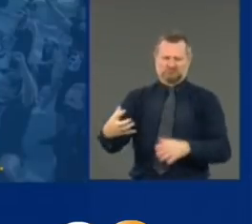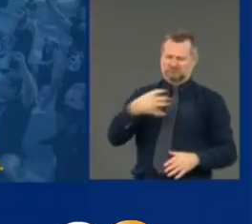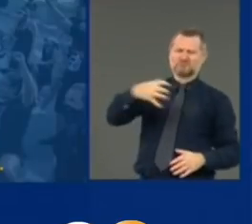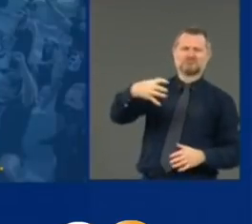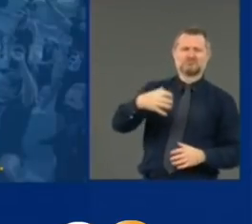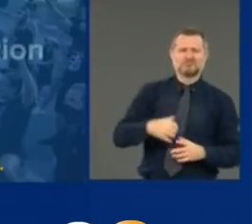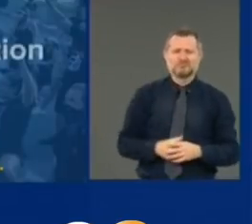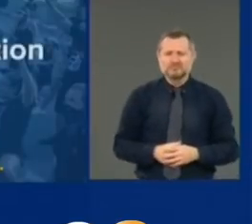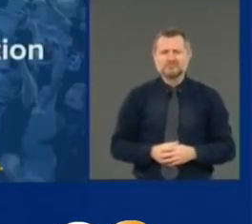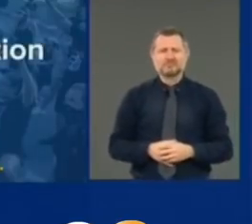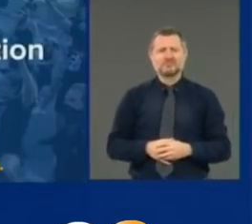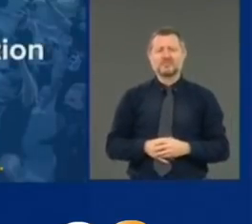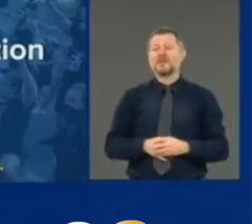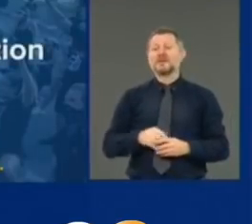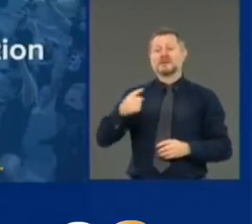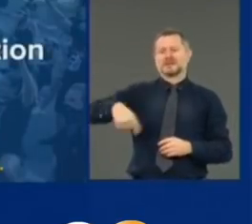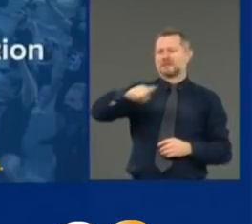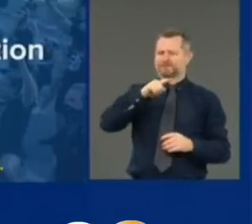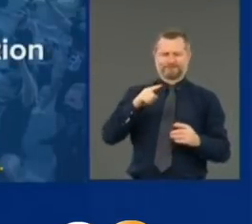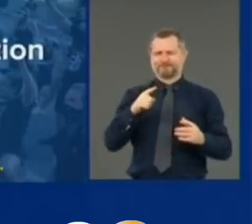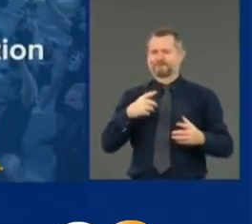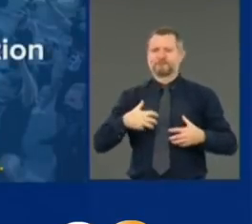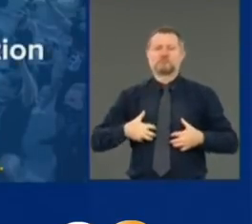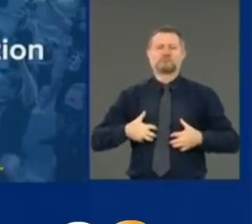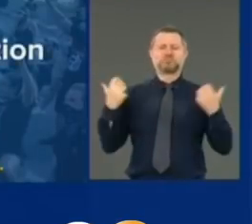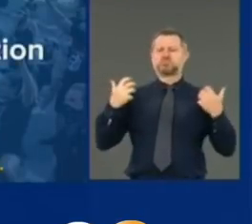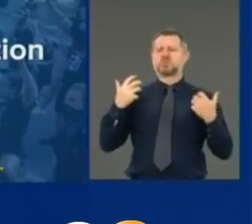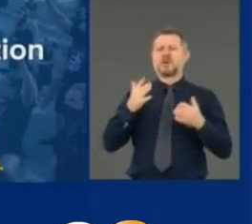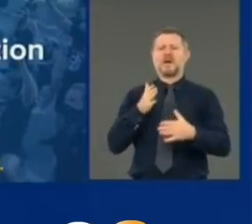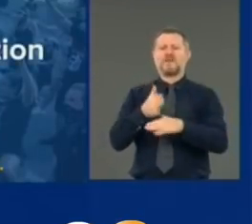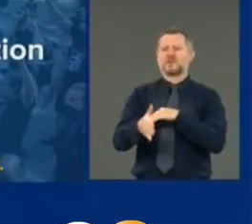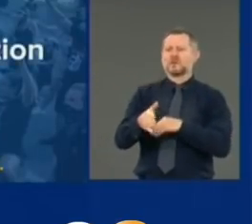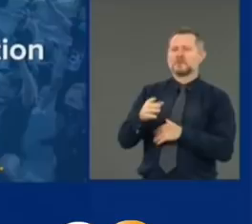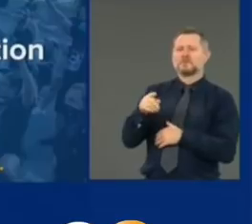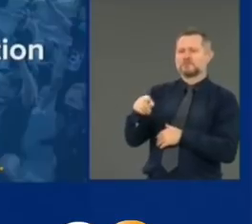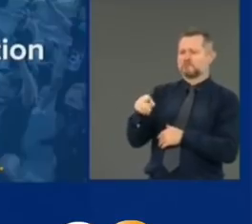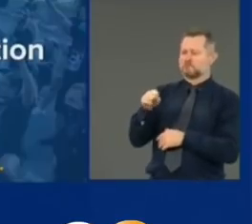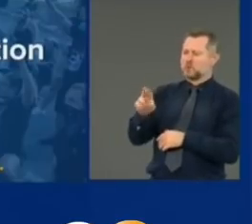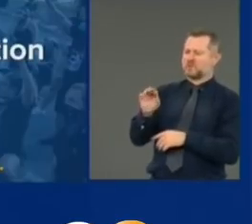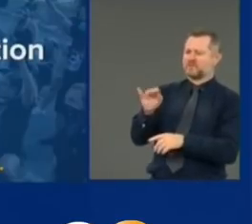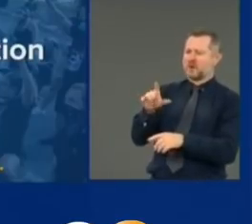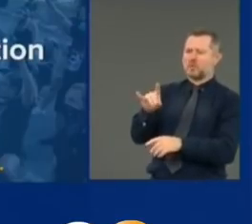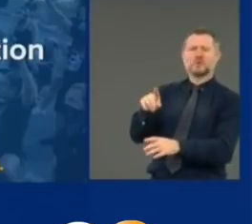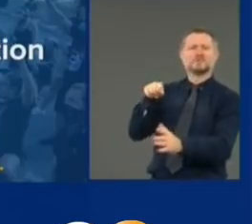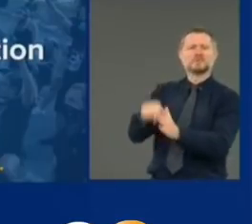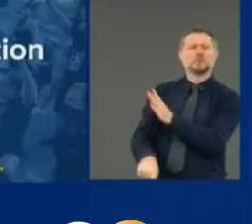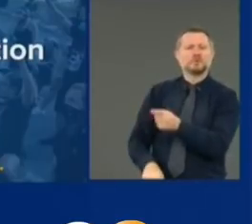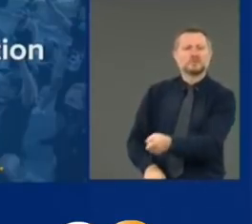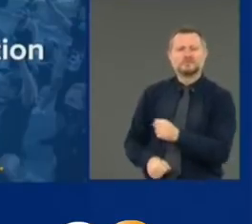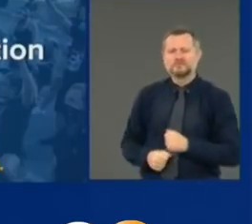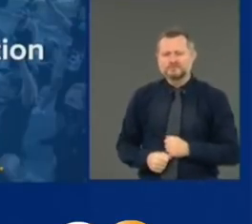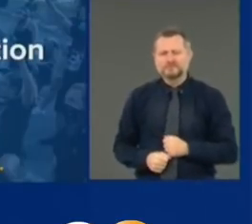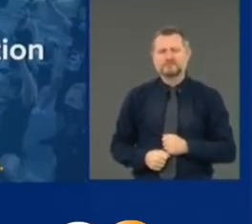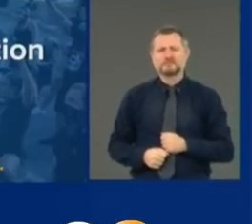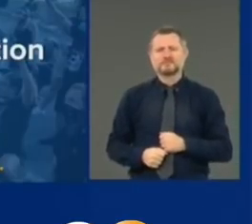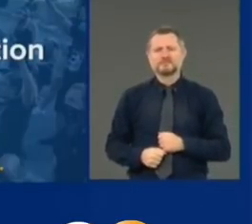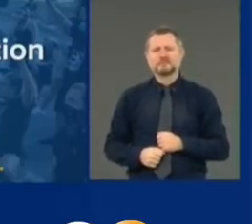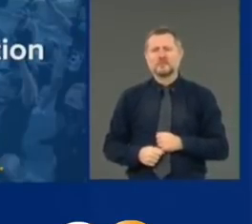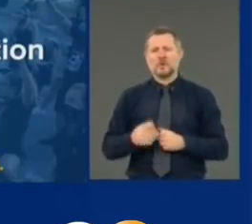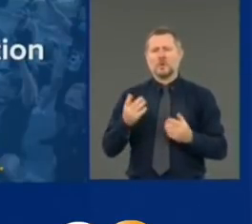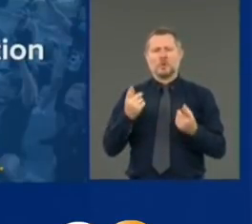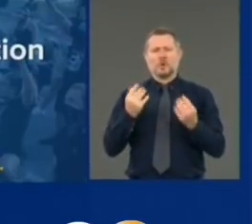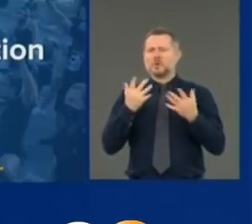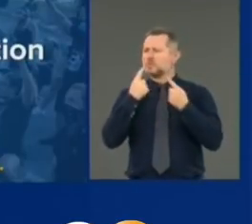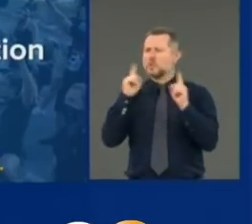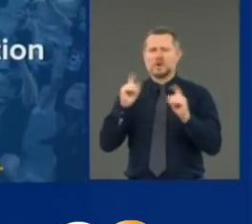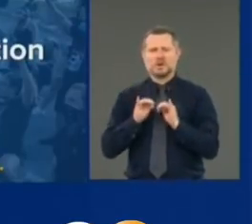are outraged after Mr. Floyd's murder. The formula that works